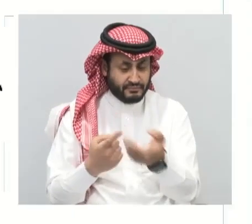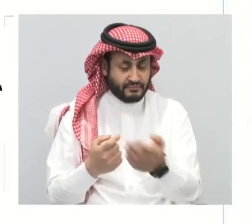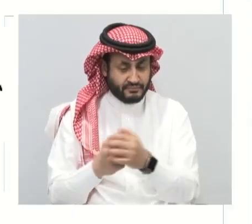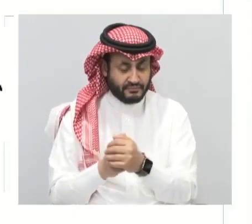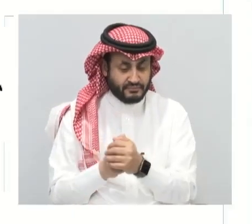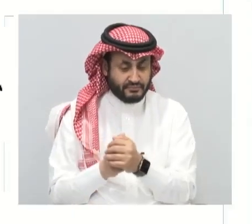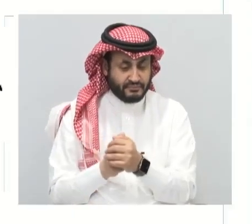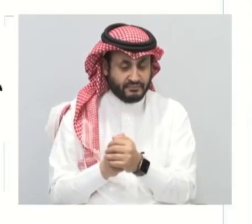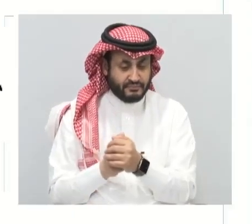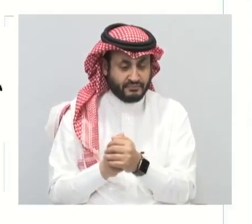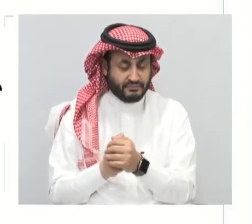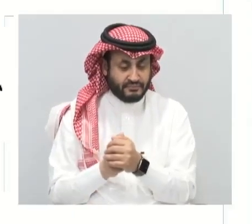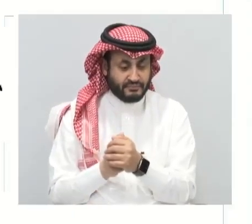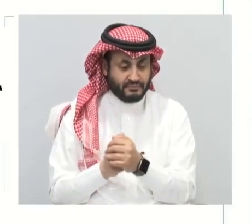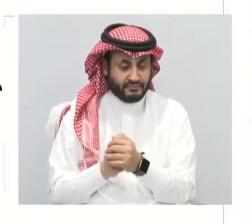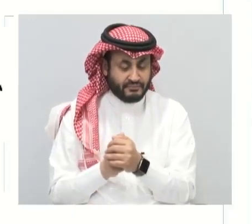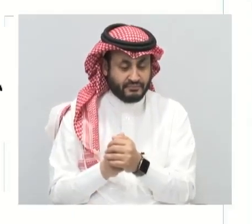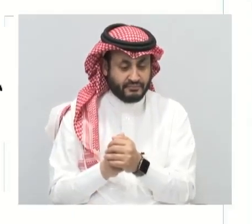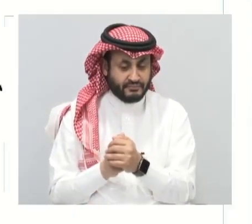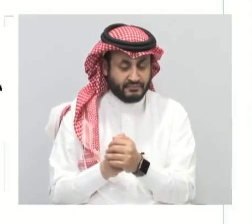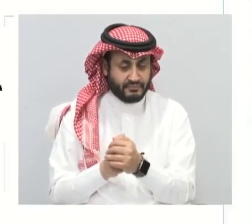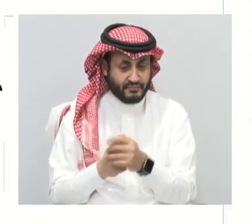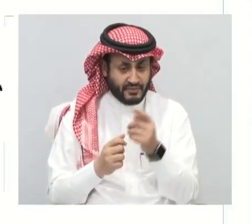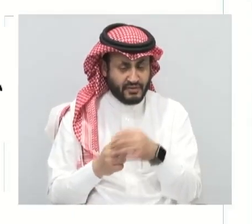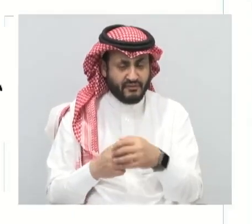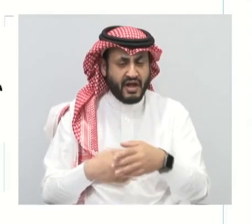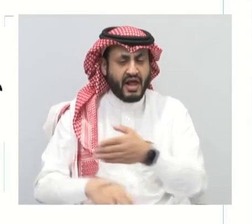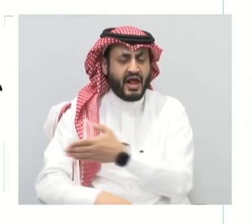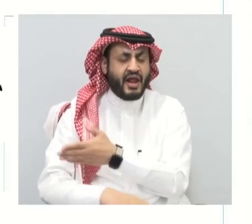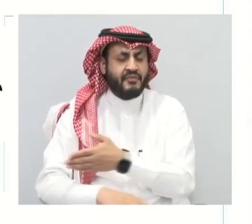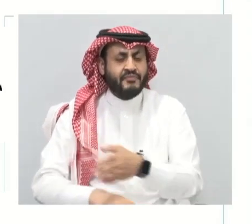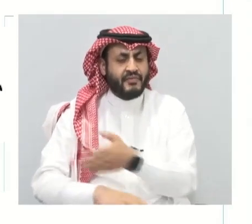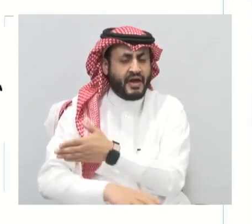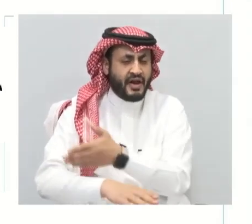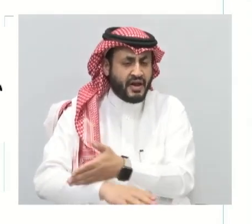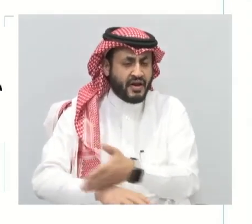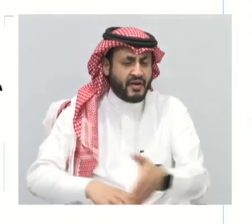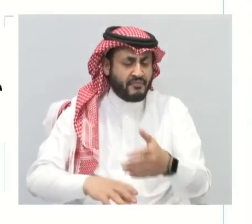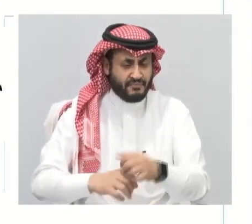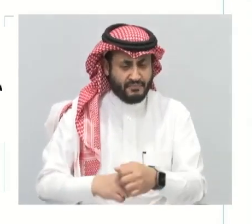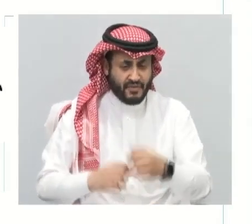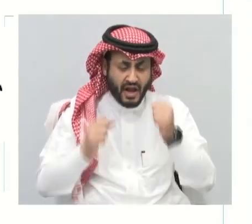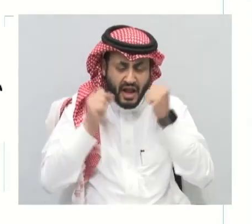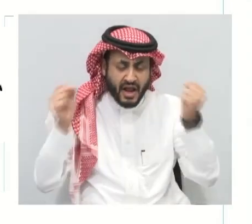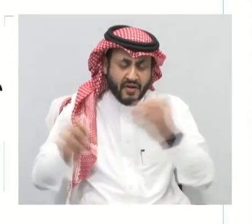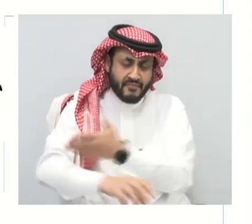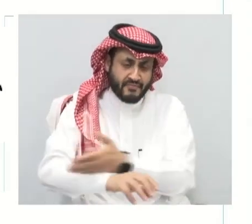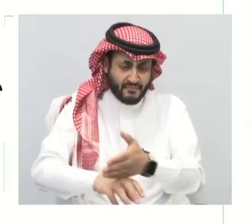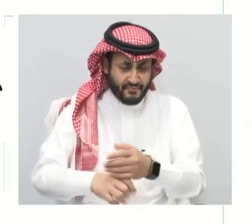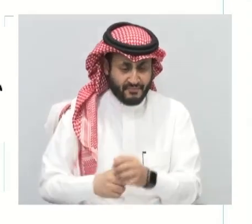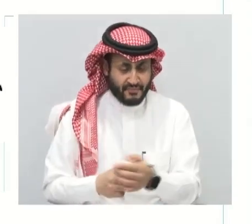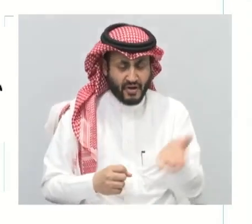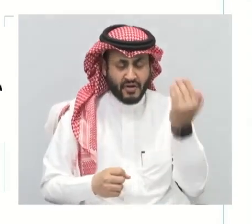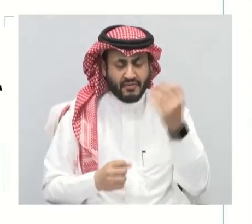if you wake up early, you can say, I wake up early. That is a habit you do. But when you talk about something in the